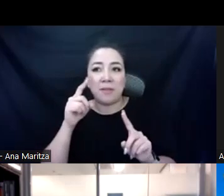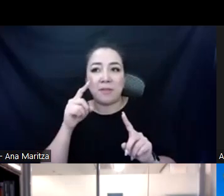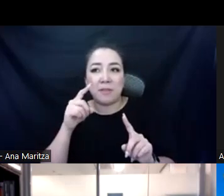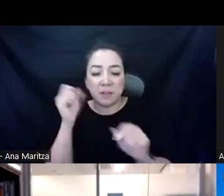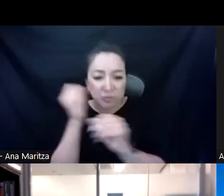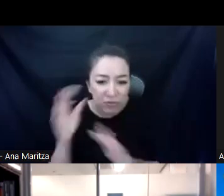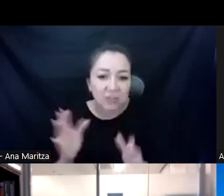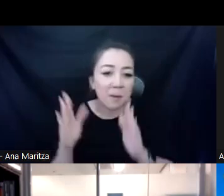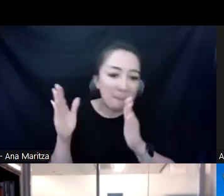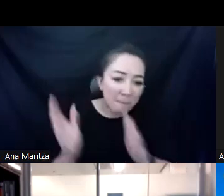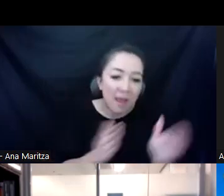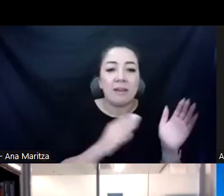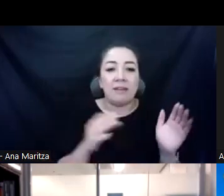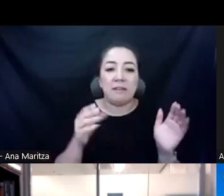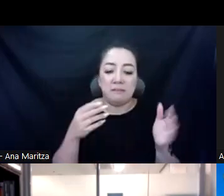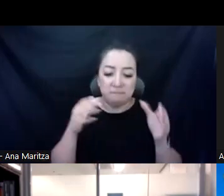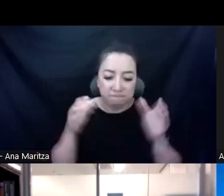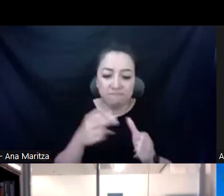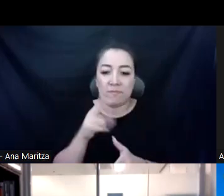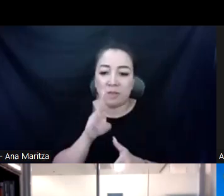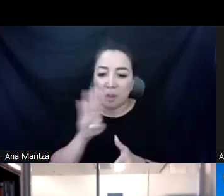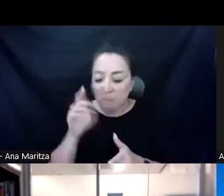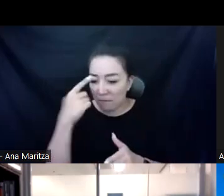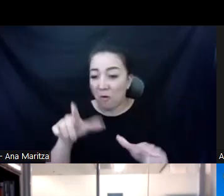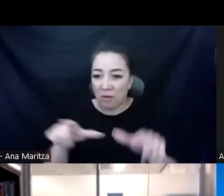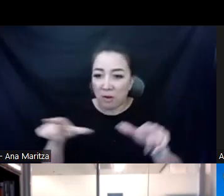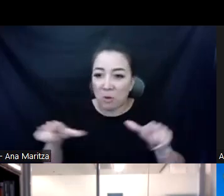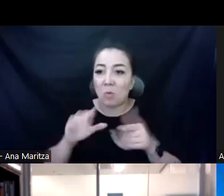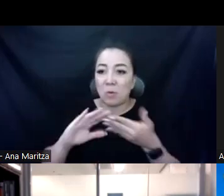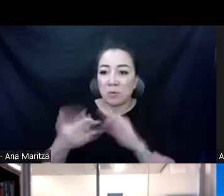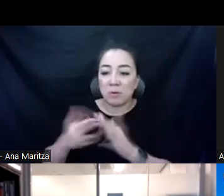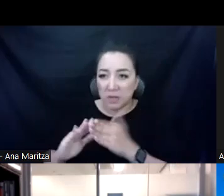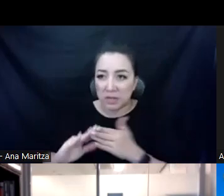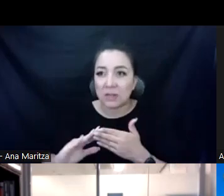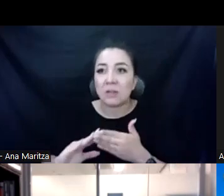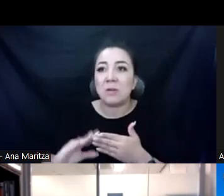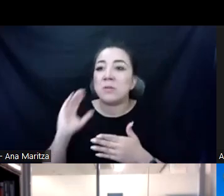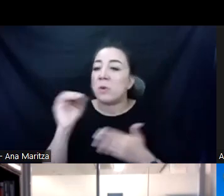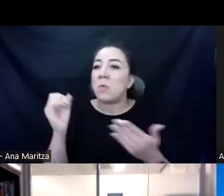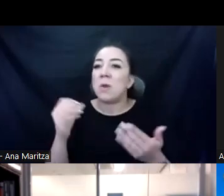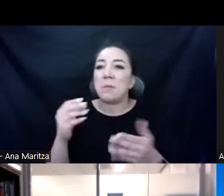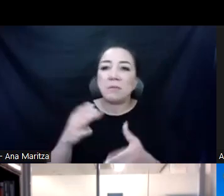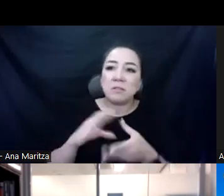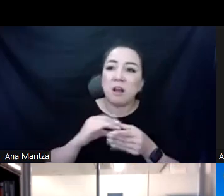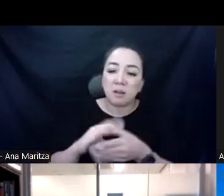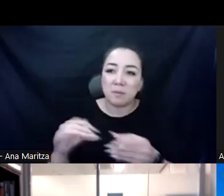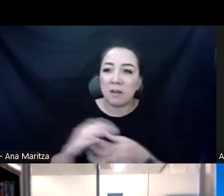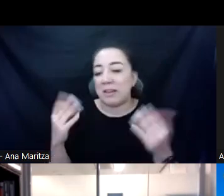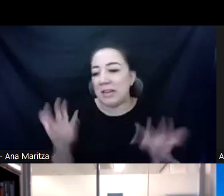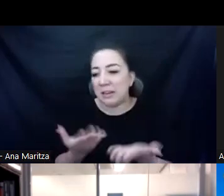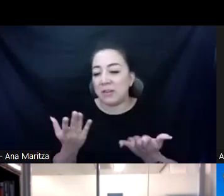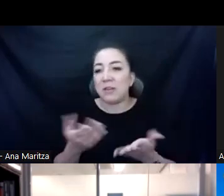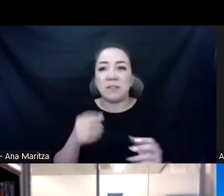strategic planning hub for their local communities. So, what I'm talking about here is a vision. That's what